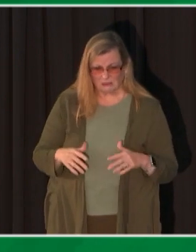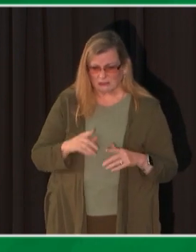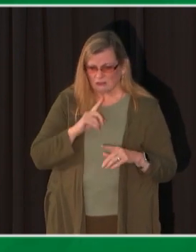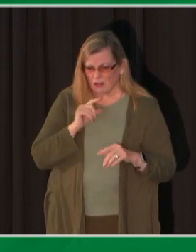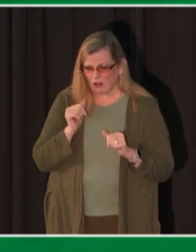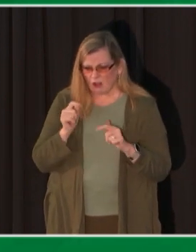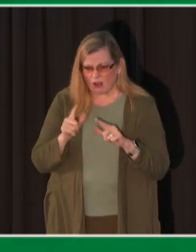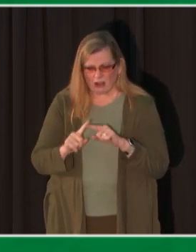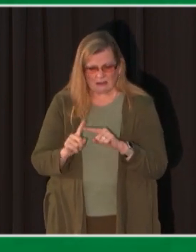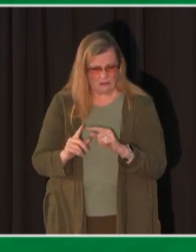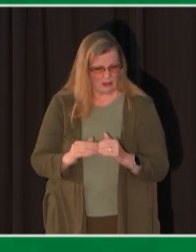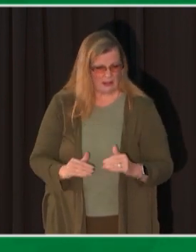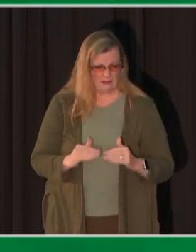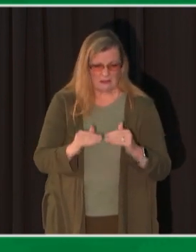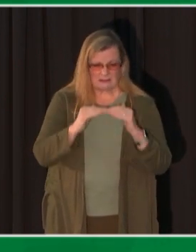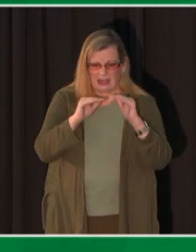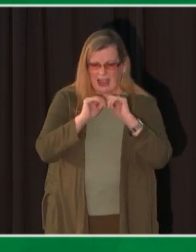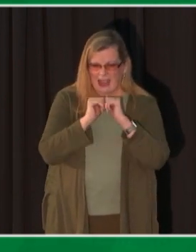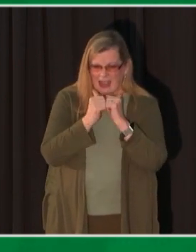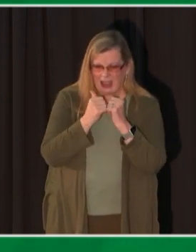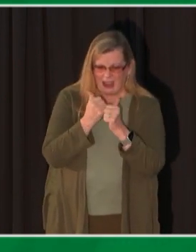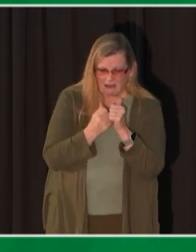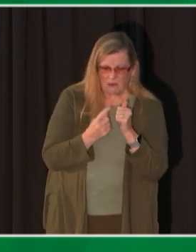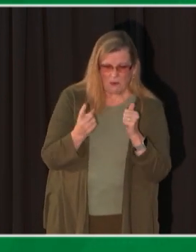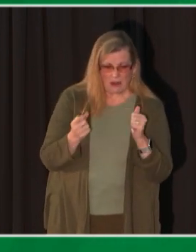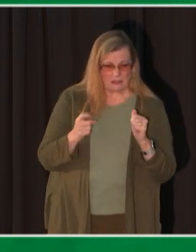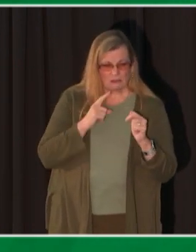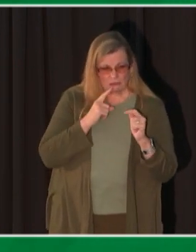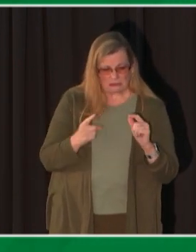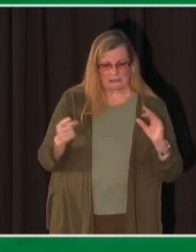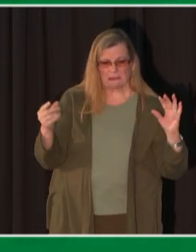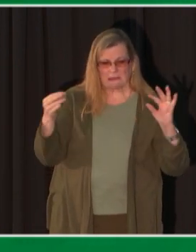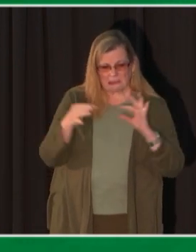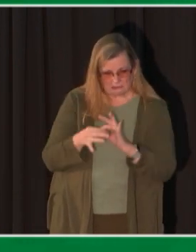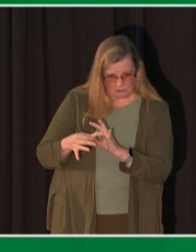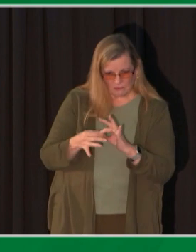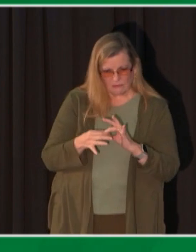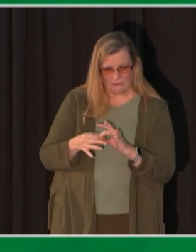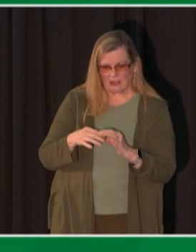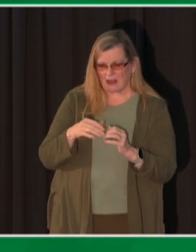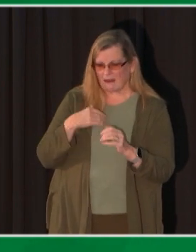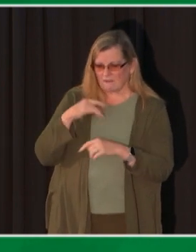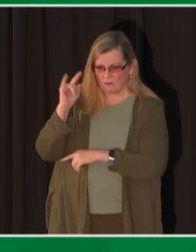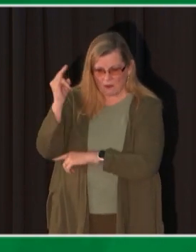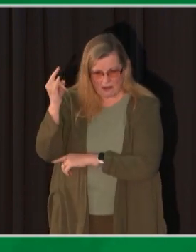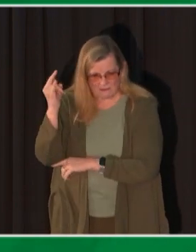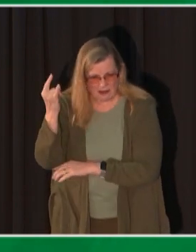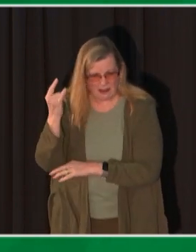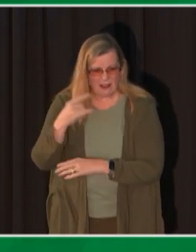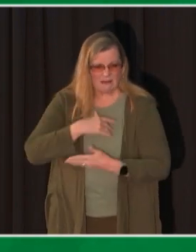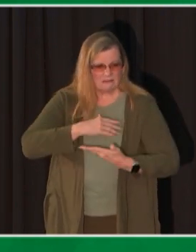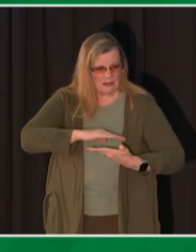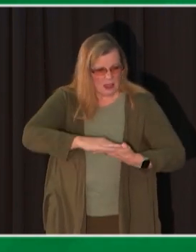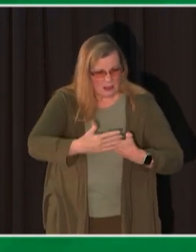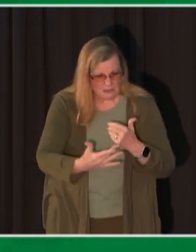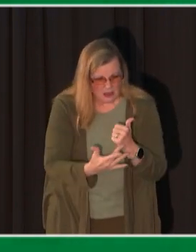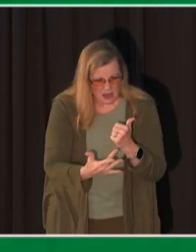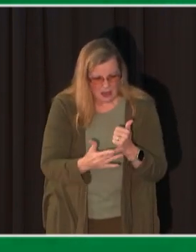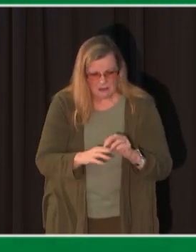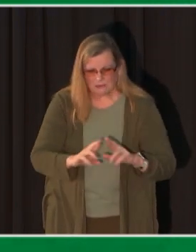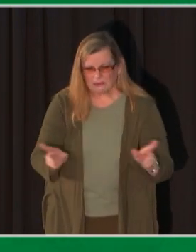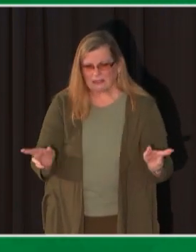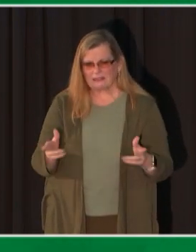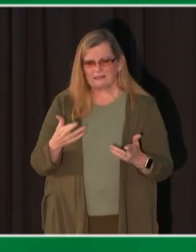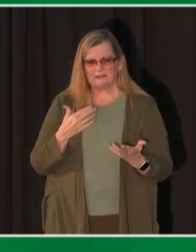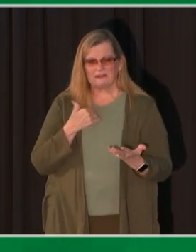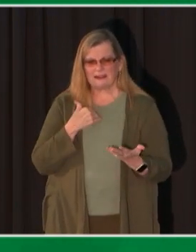the ability to access via device and internet. So we continue to see those numbers increase, and we'll continue to reach out to families. But as the